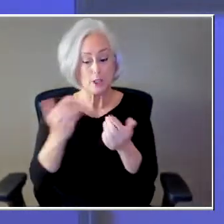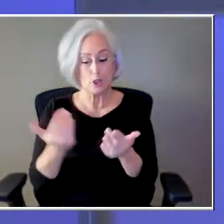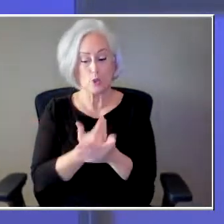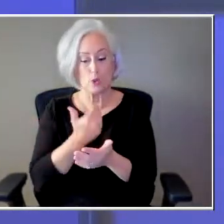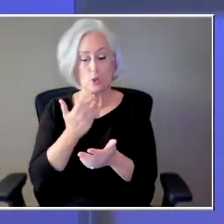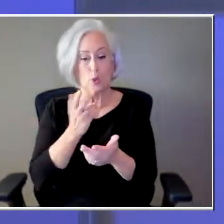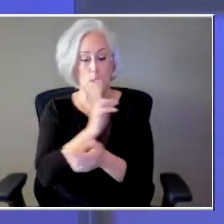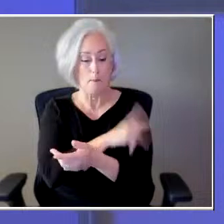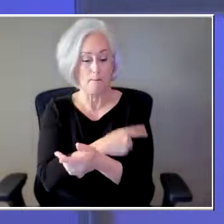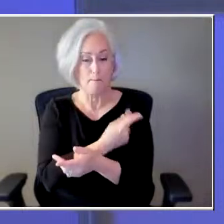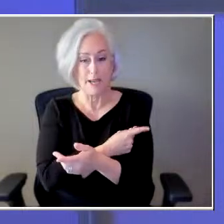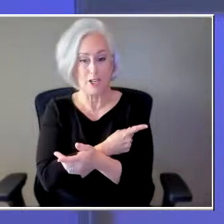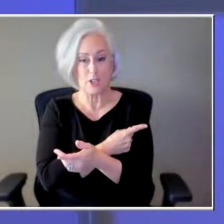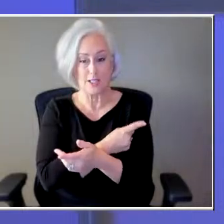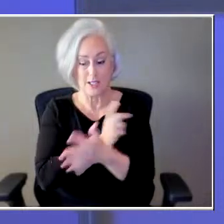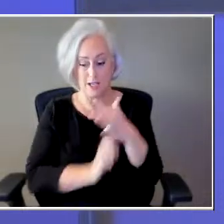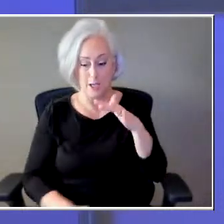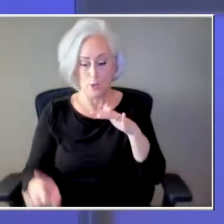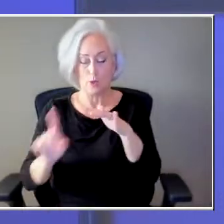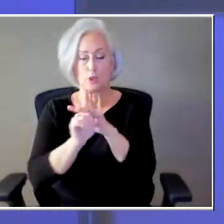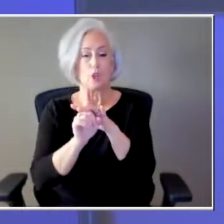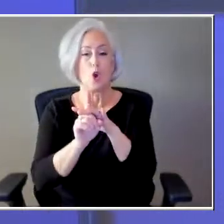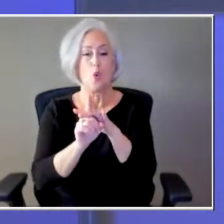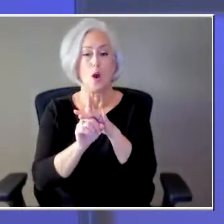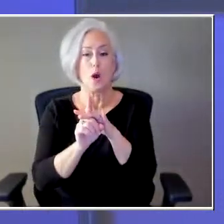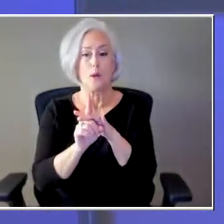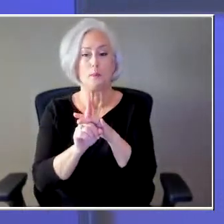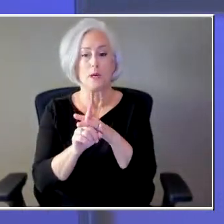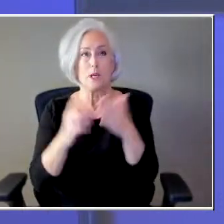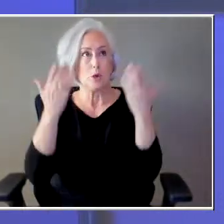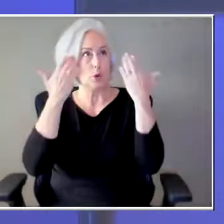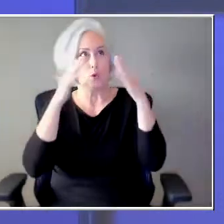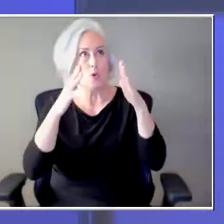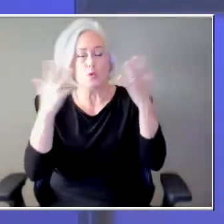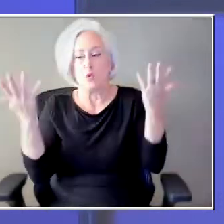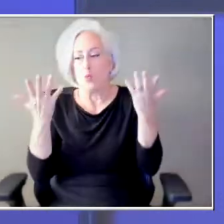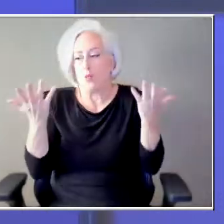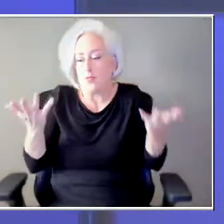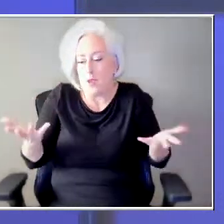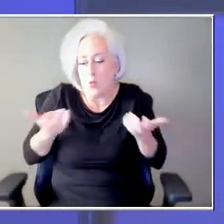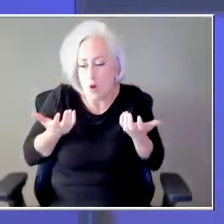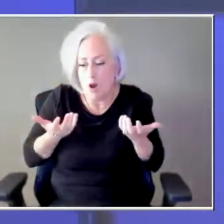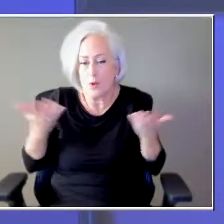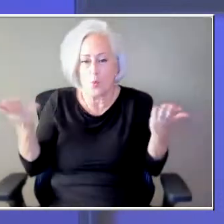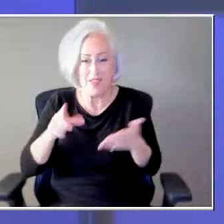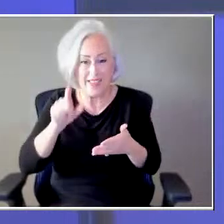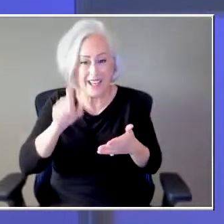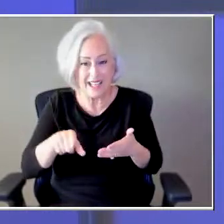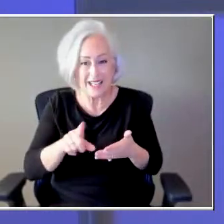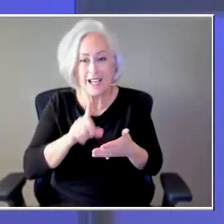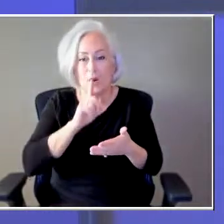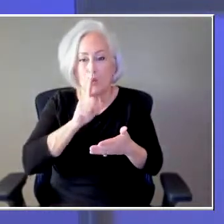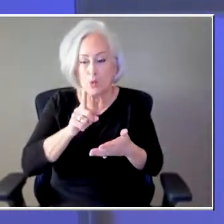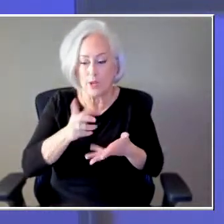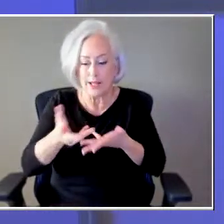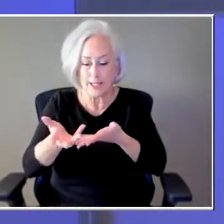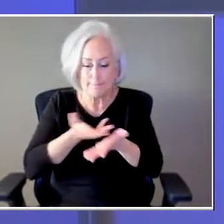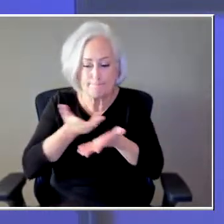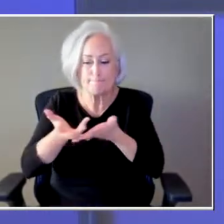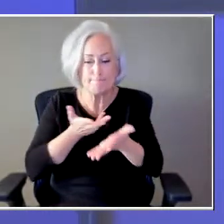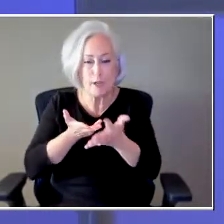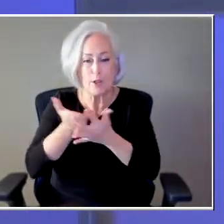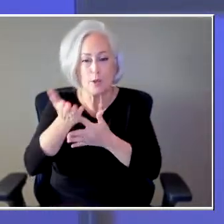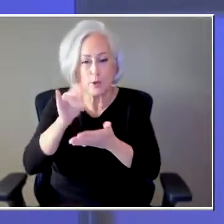sure really what they want or what they need. So we really talk that through. I'm a social worker and a coworker is a social